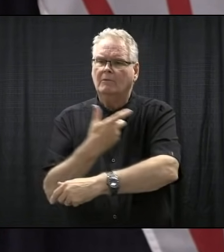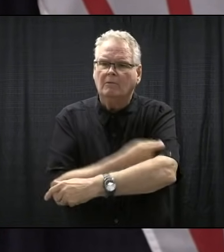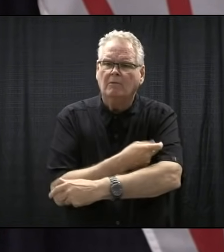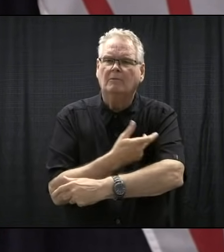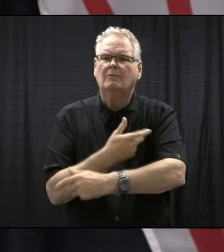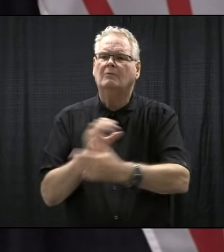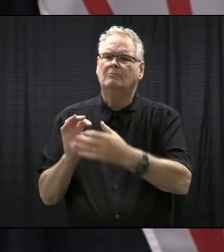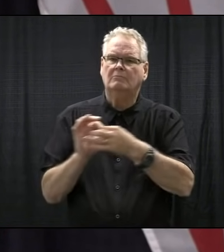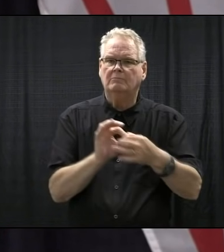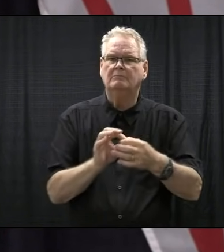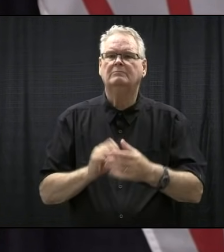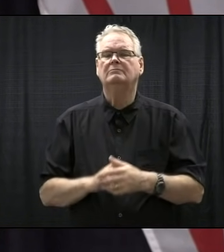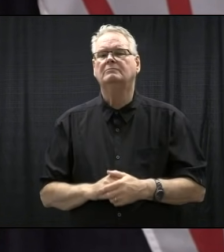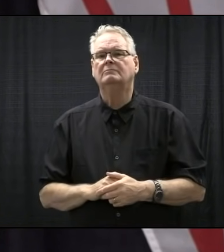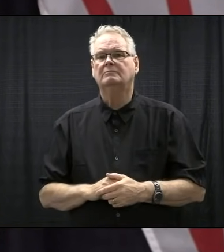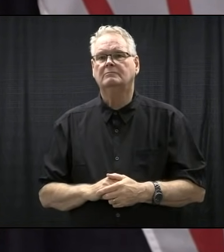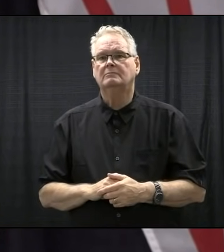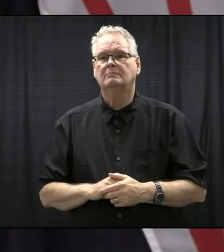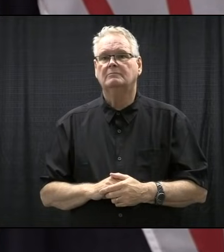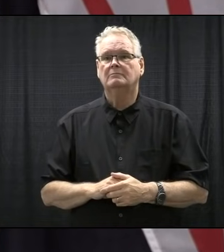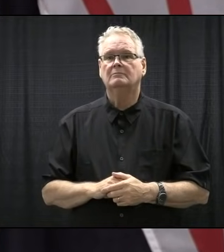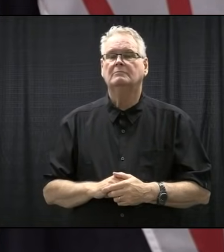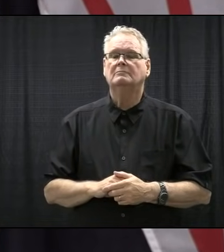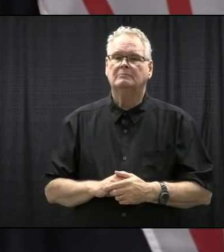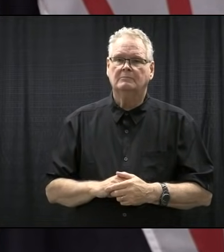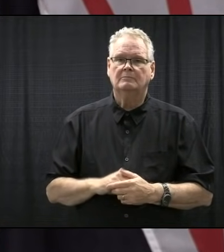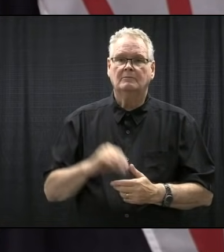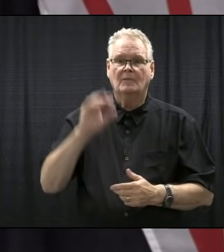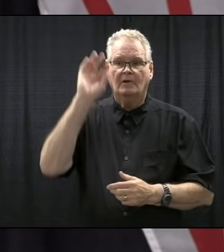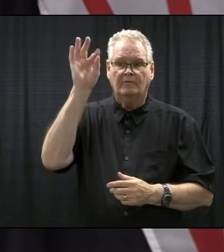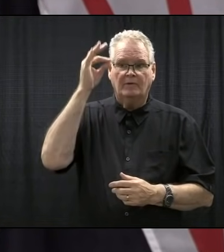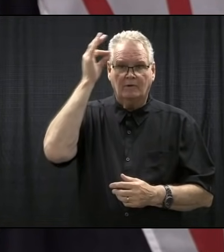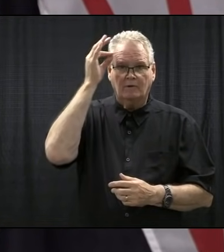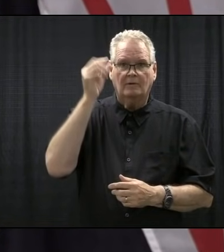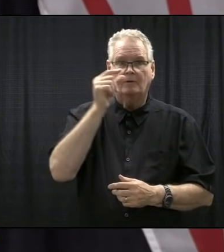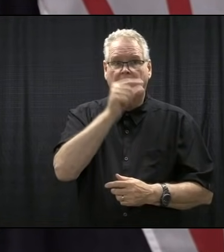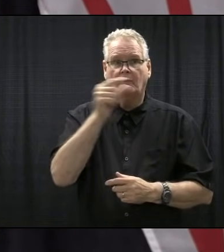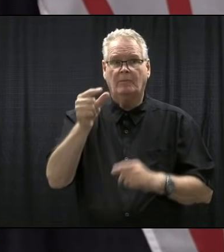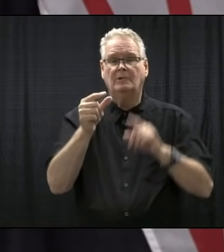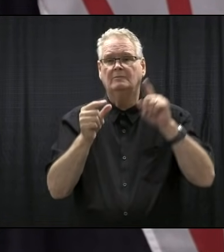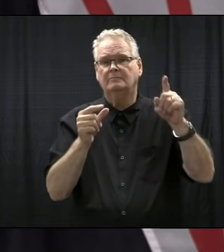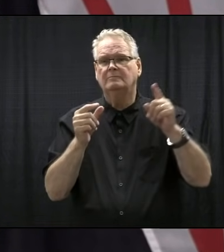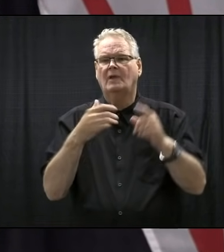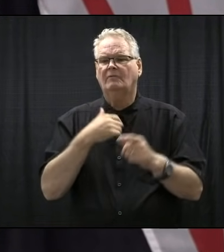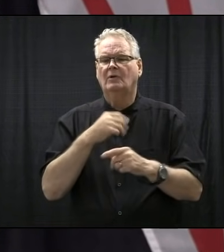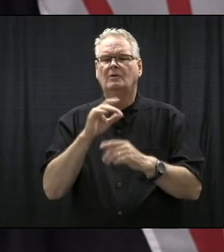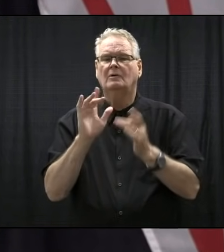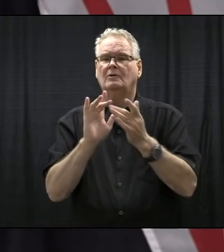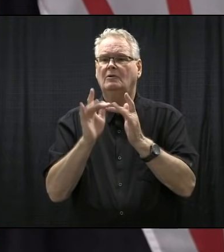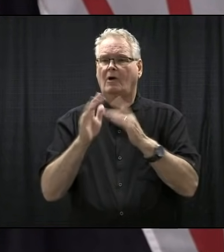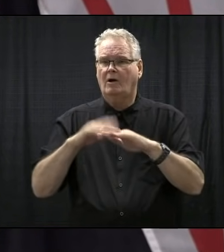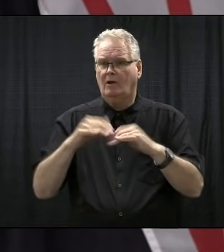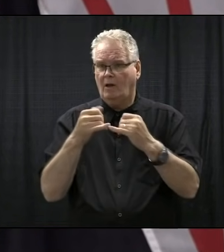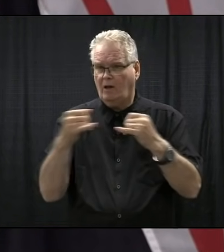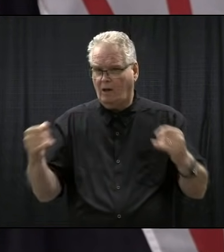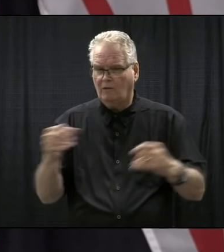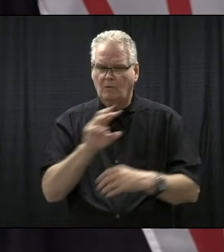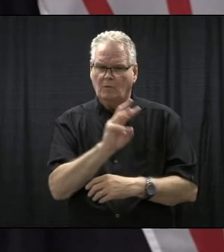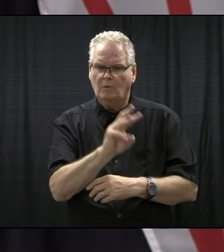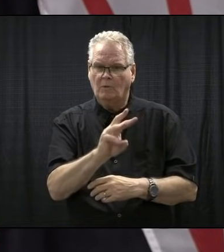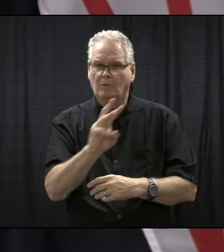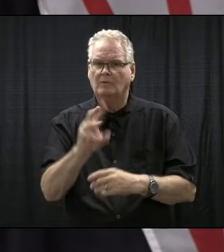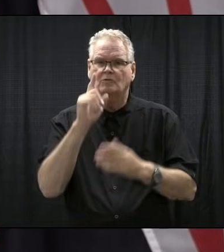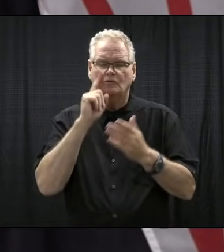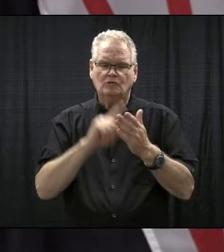format on both the federal and provincial government websites, as well as the regional health authority websites